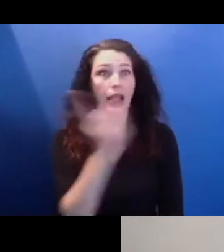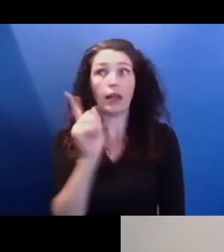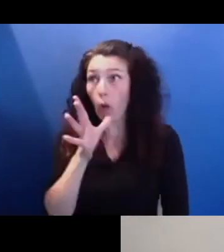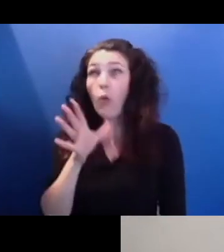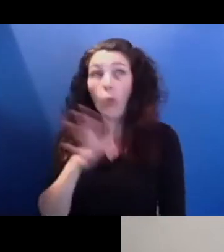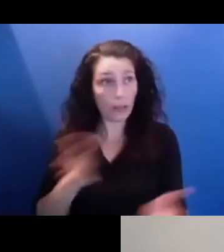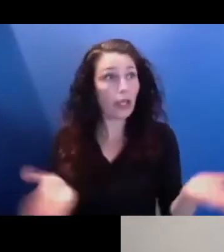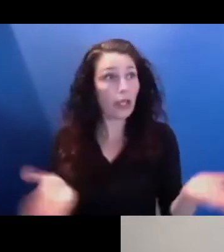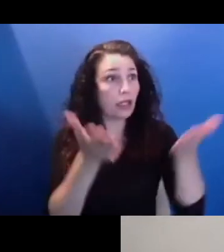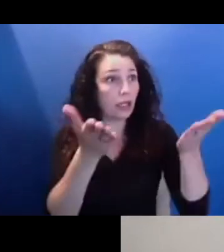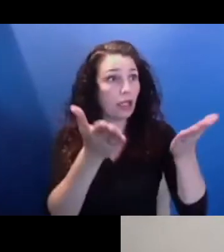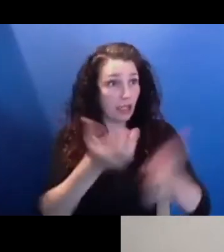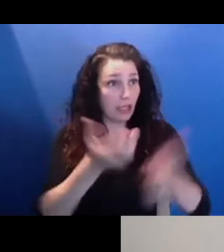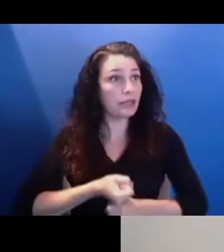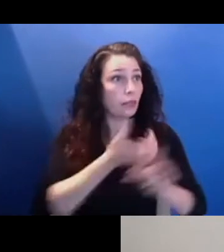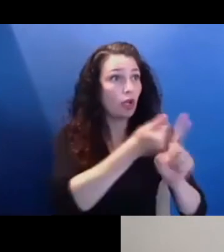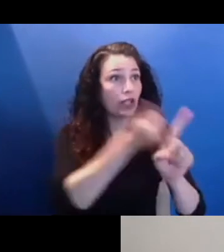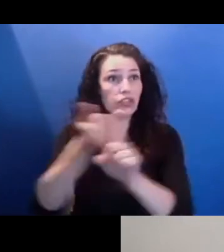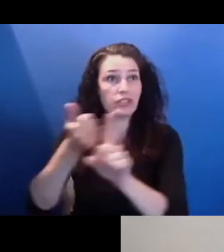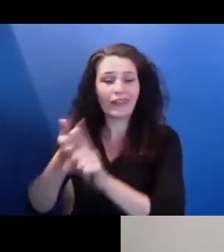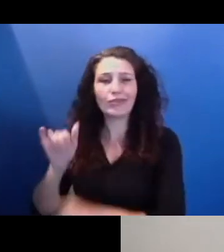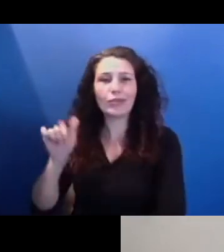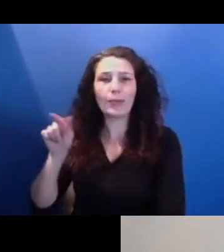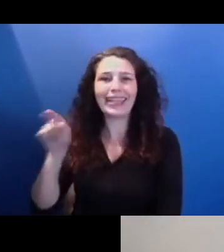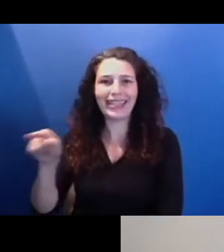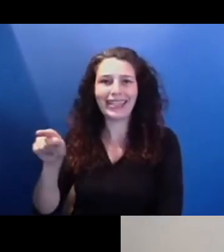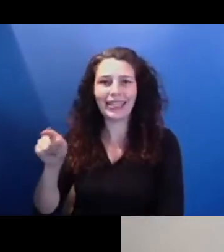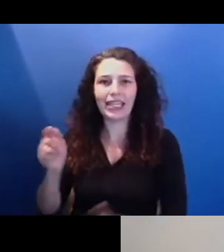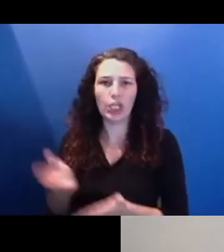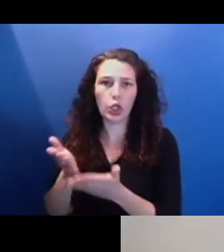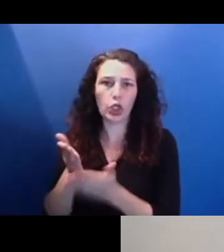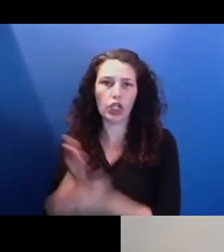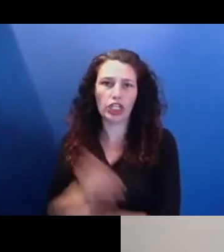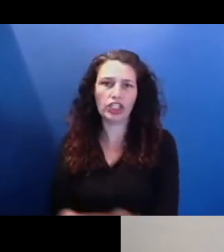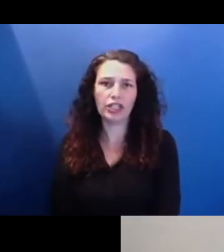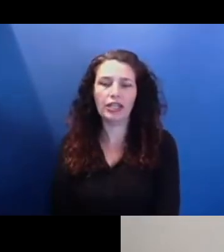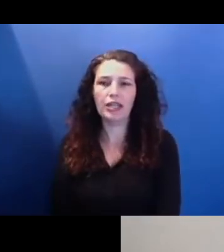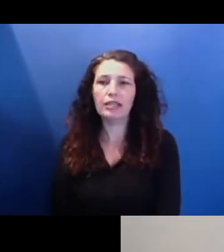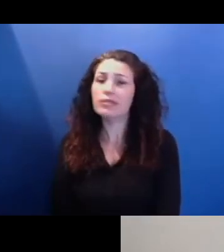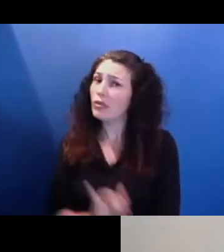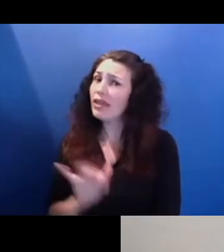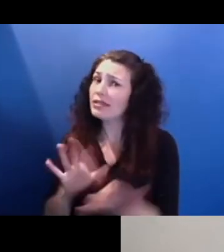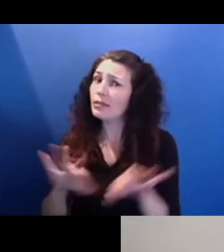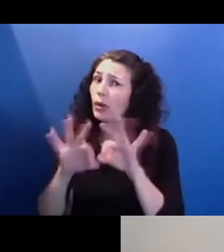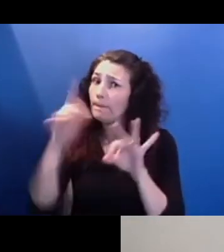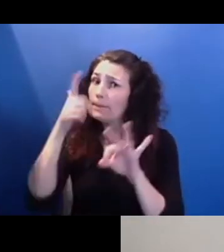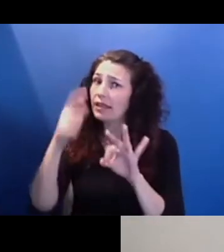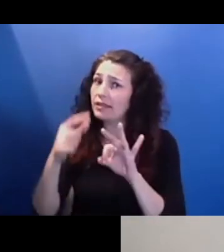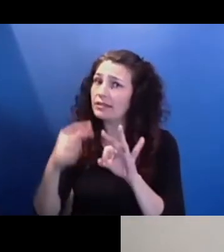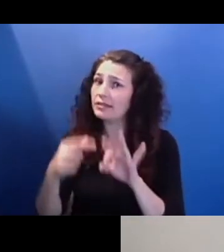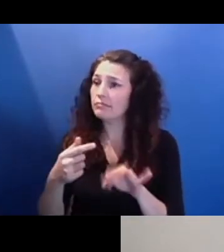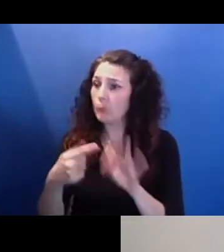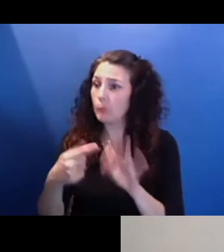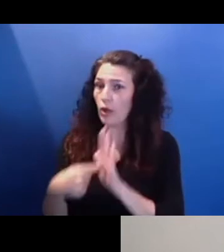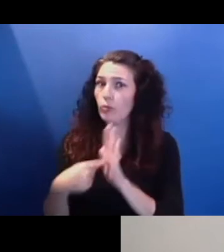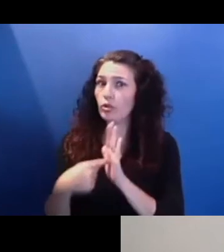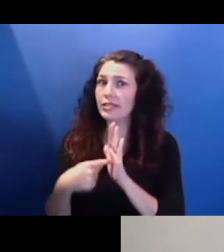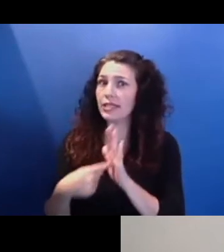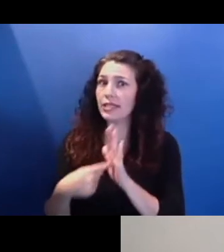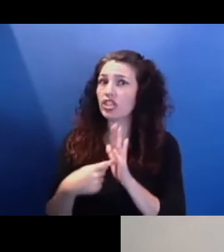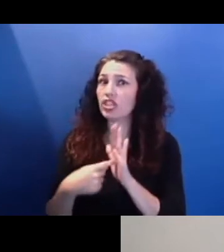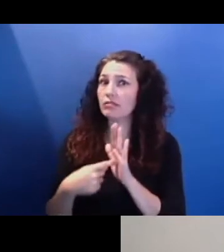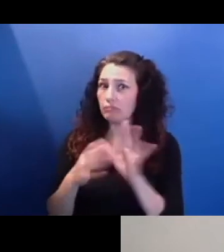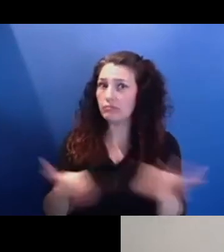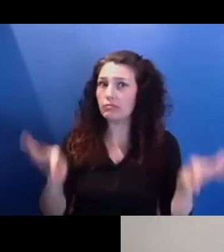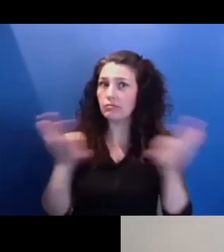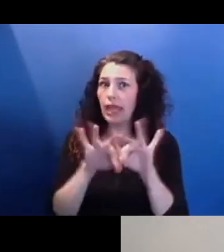is how important it is. Representation matters. When someone sees someone that looks like them in a leadership